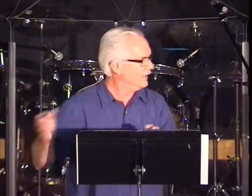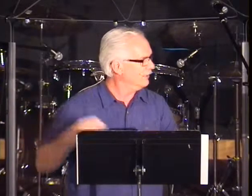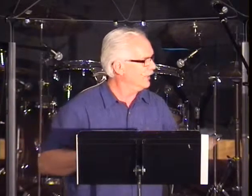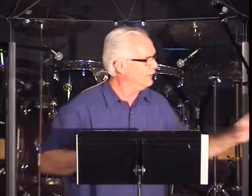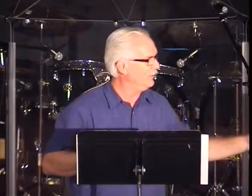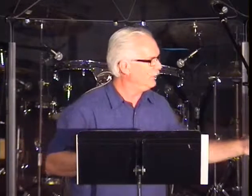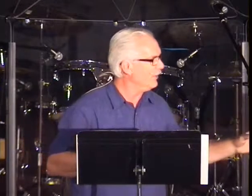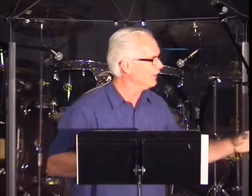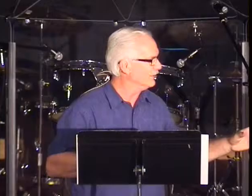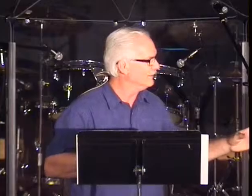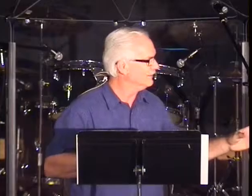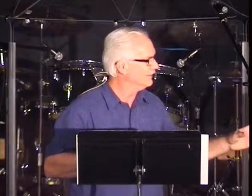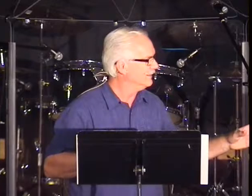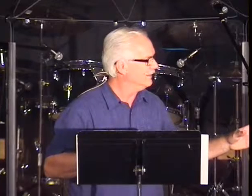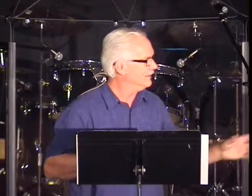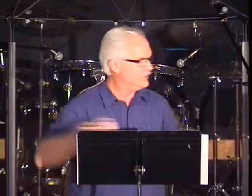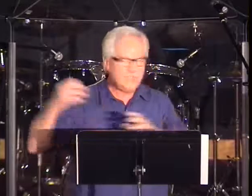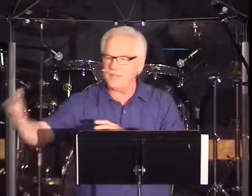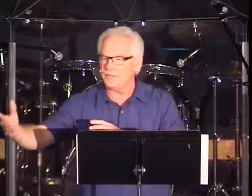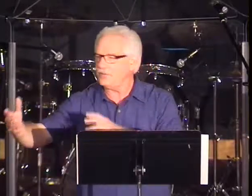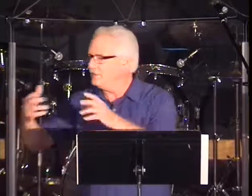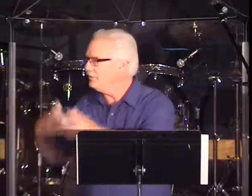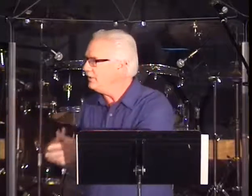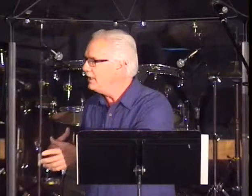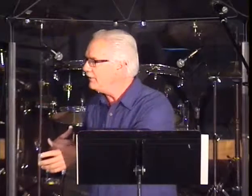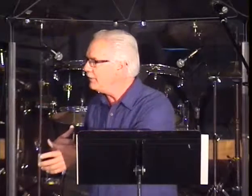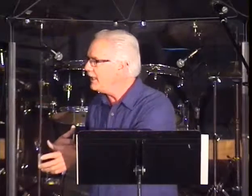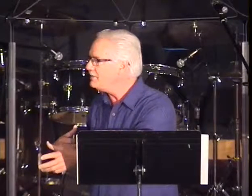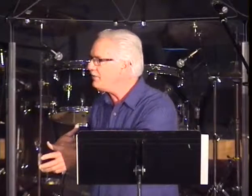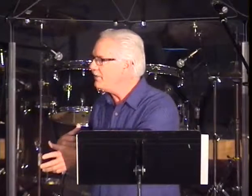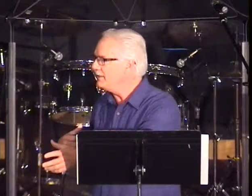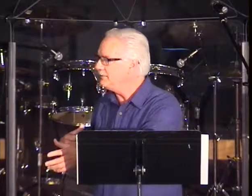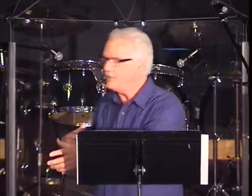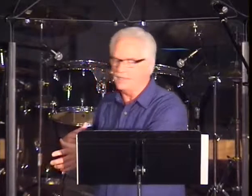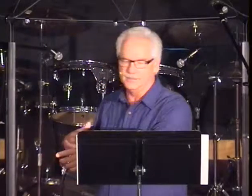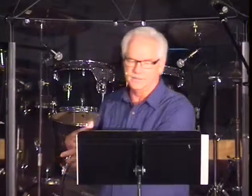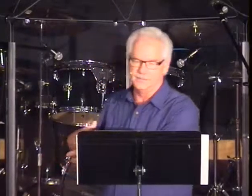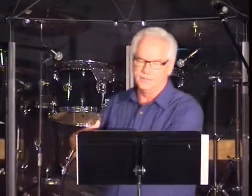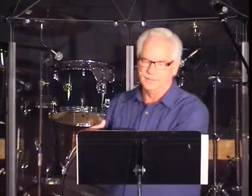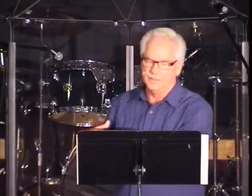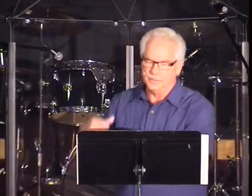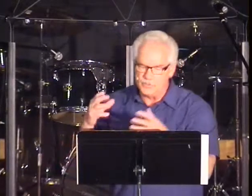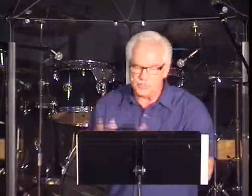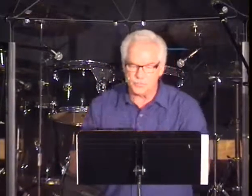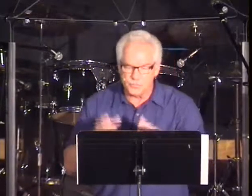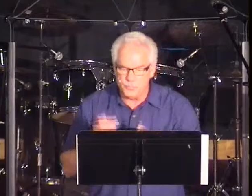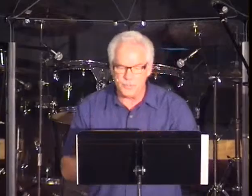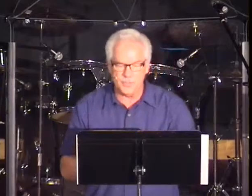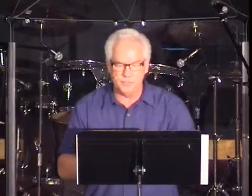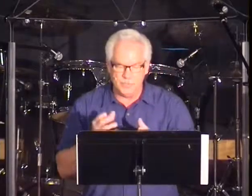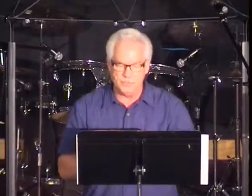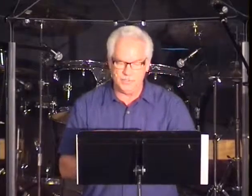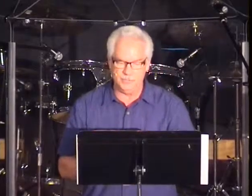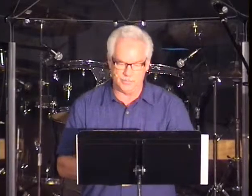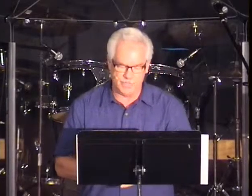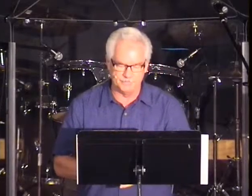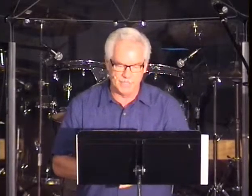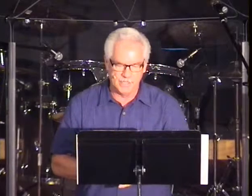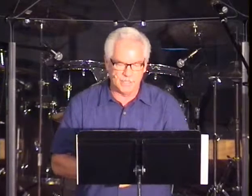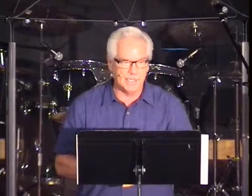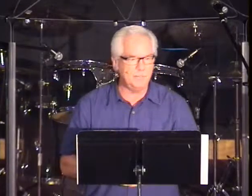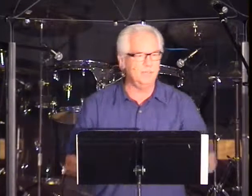I take a break and go to work. And she has her thing. Everybody has their thing, don't they? But Jesus was with them